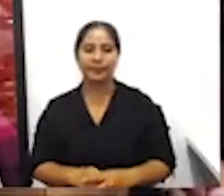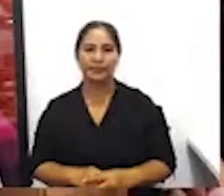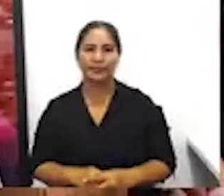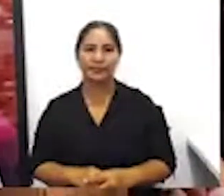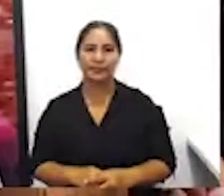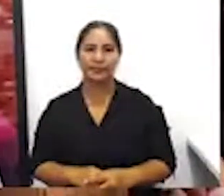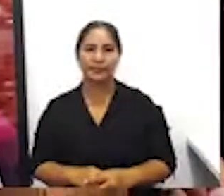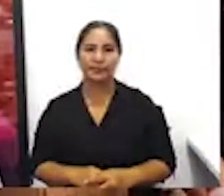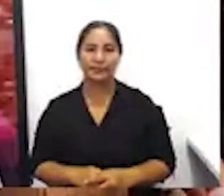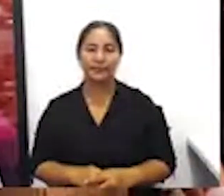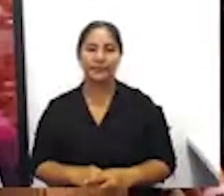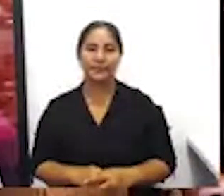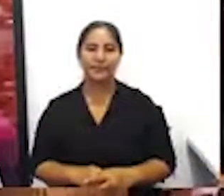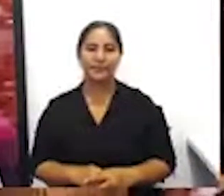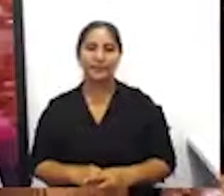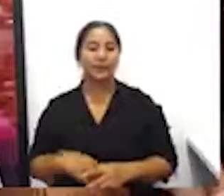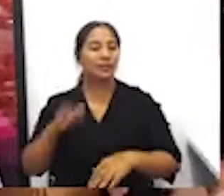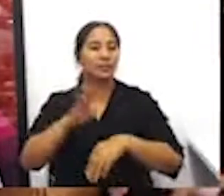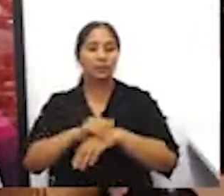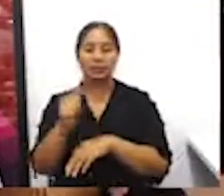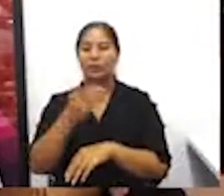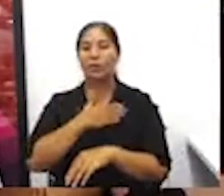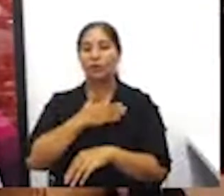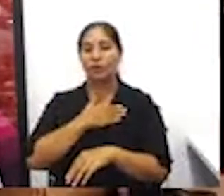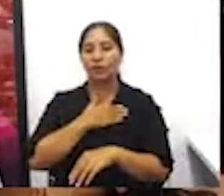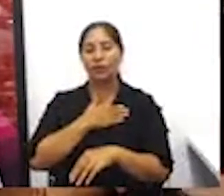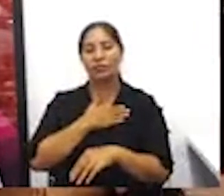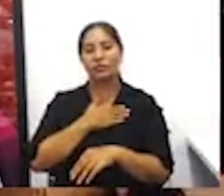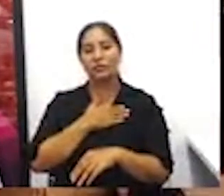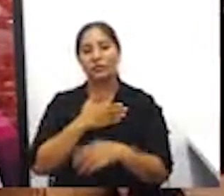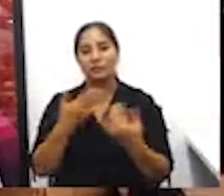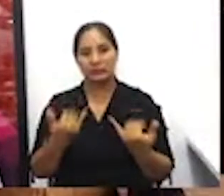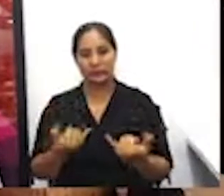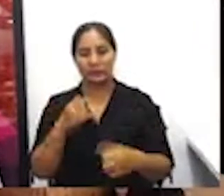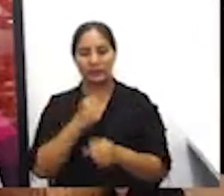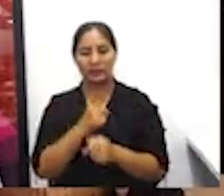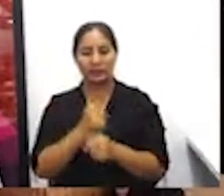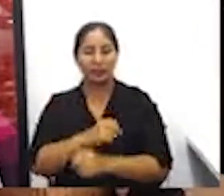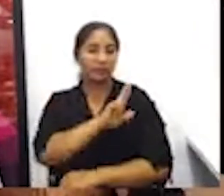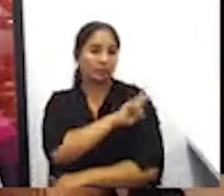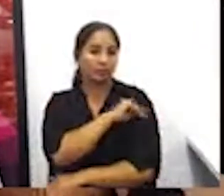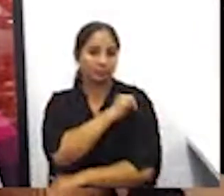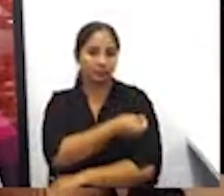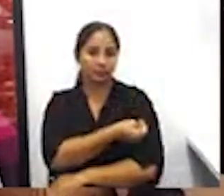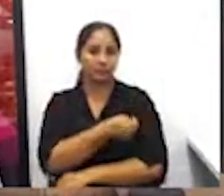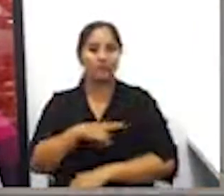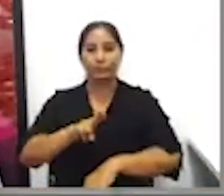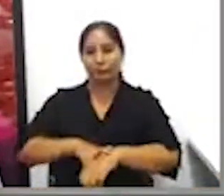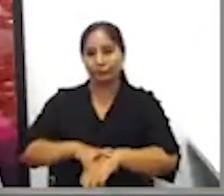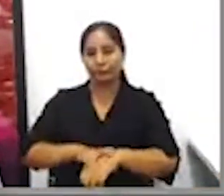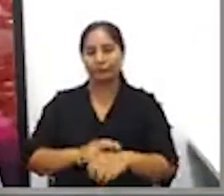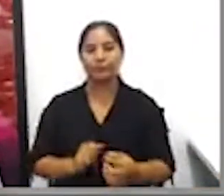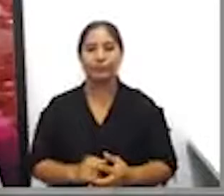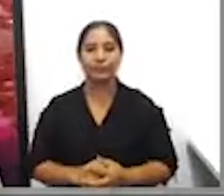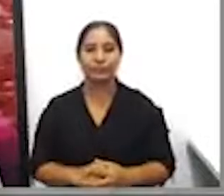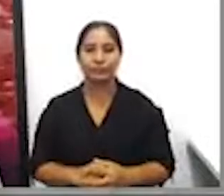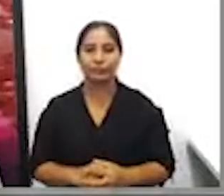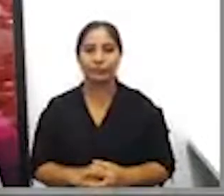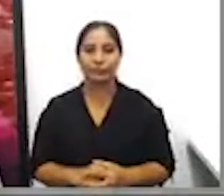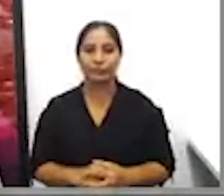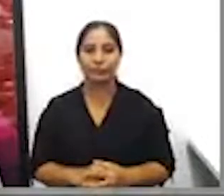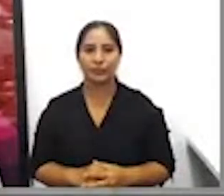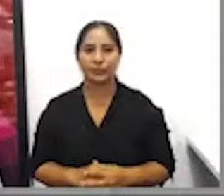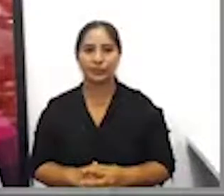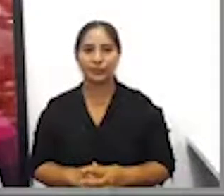now, my clinical skills helped me to deal with dictators and members of the United States Congress.